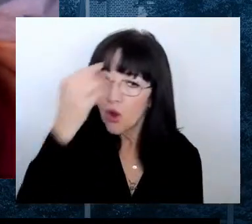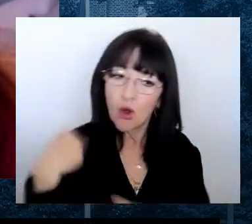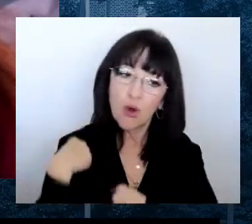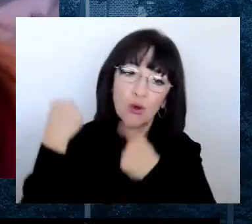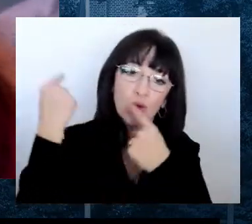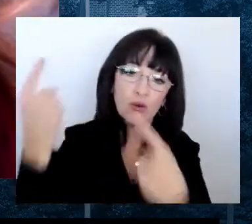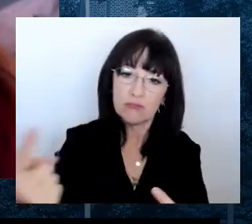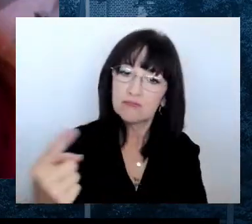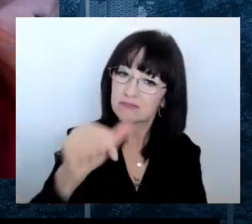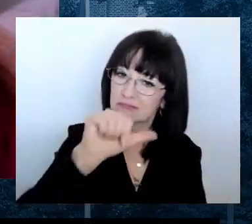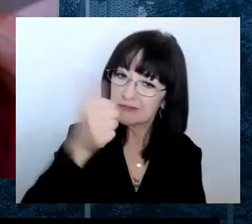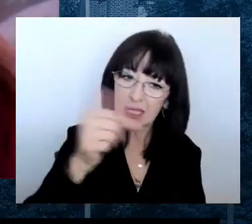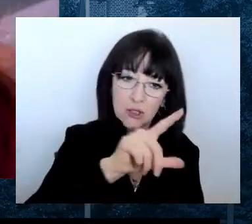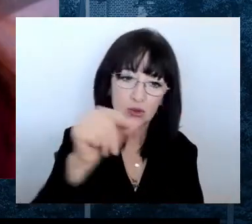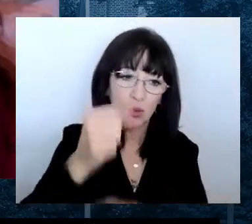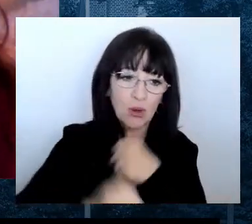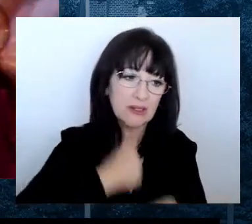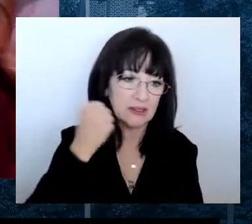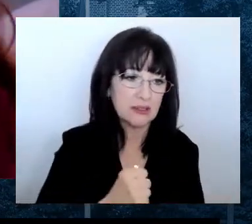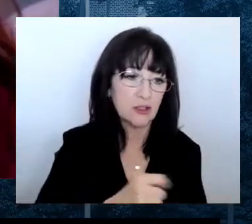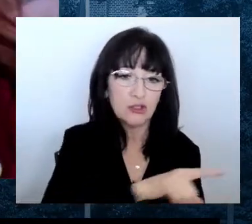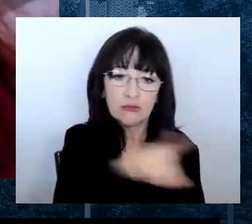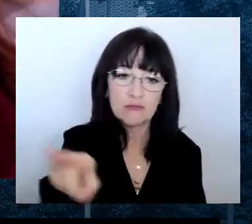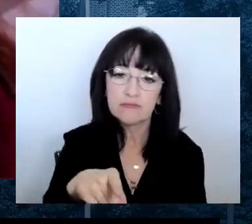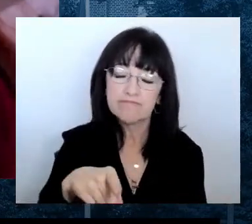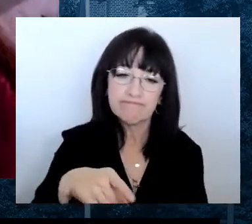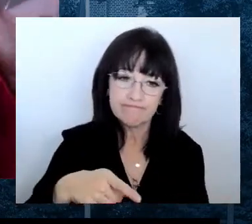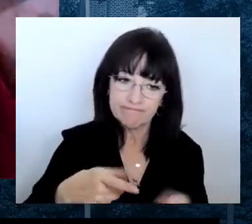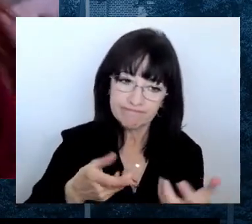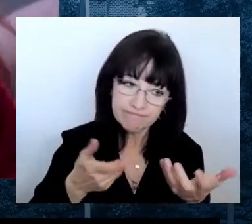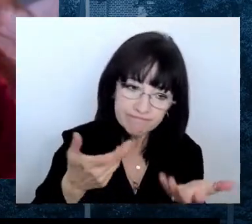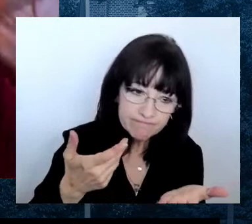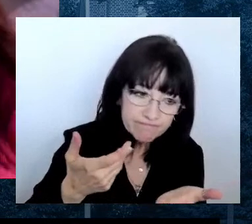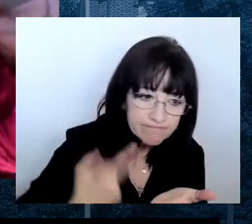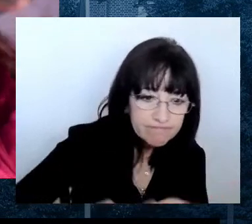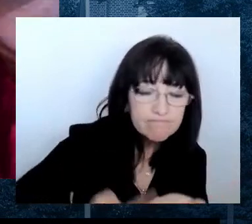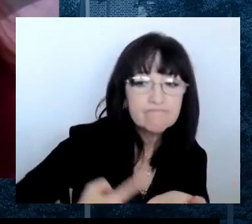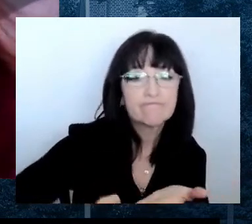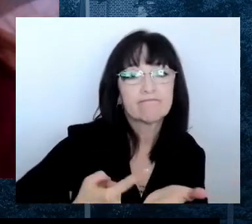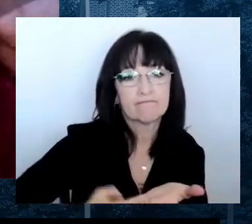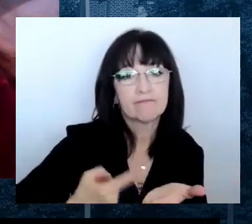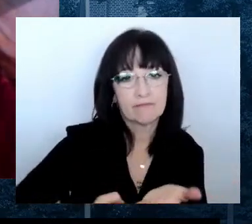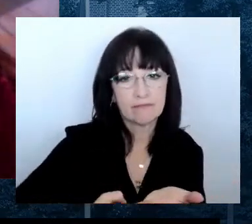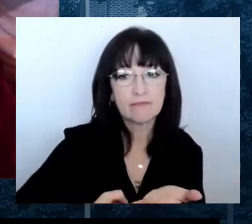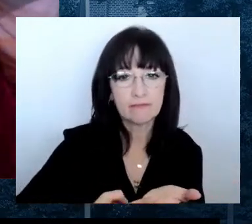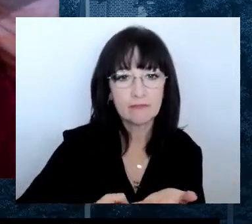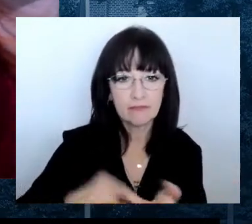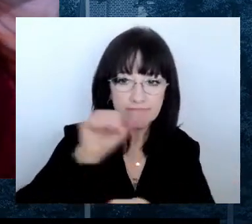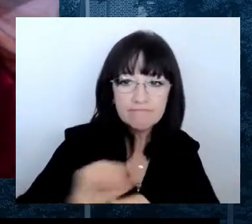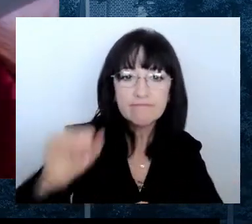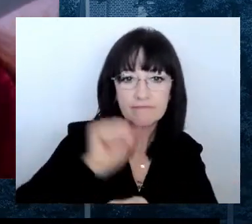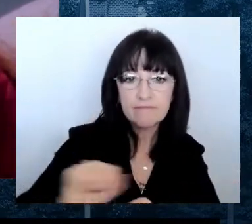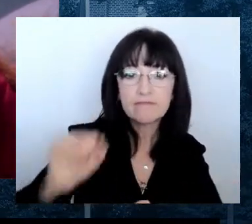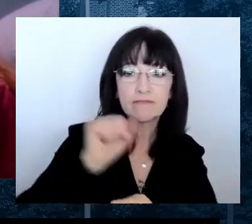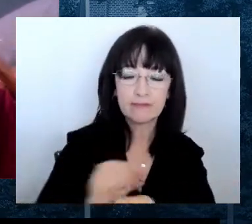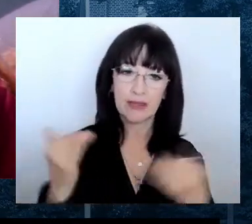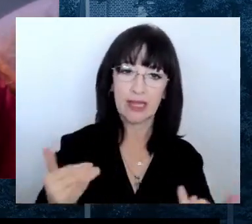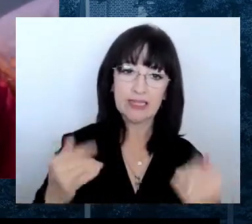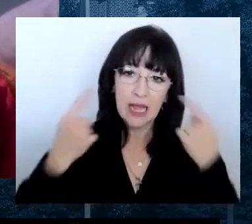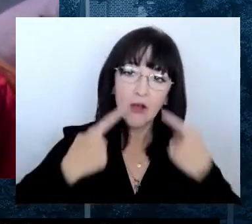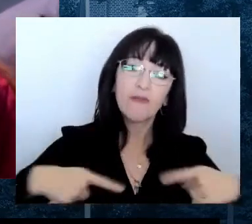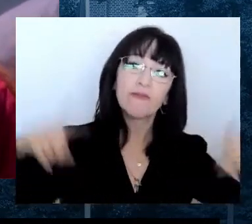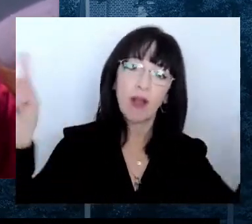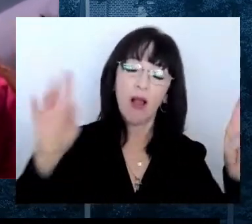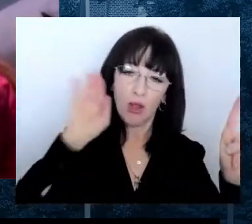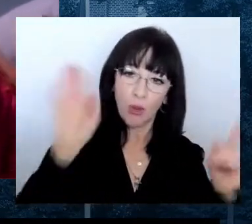and just say thank you for coming out to support the game-changing piece of legislation that will indeed help